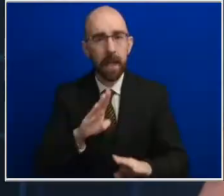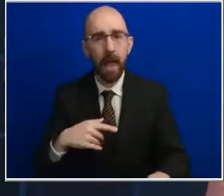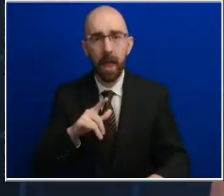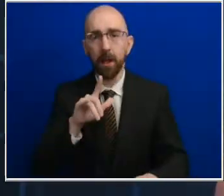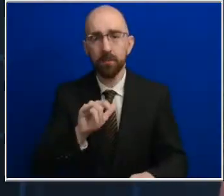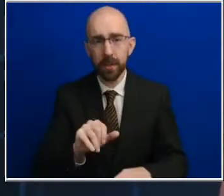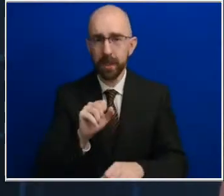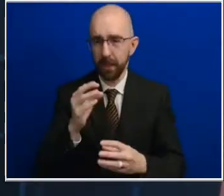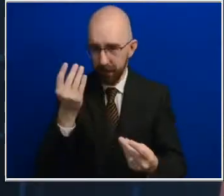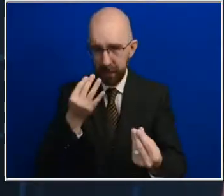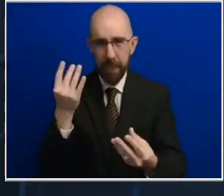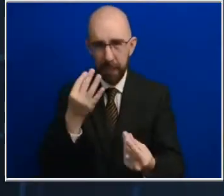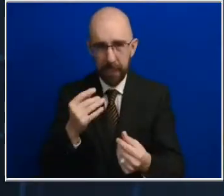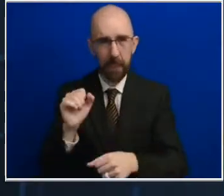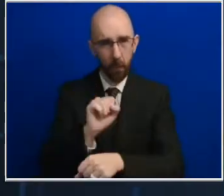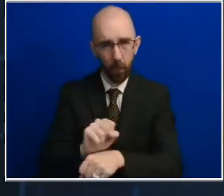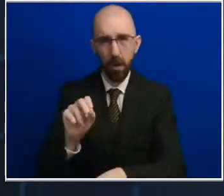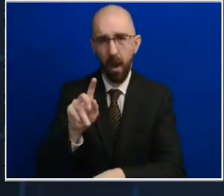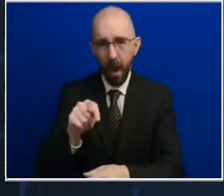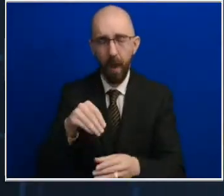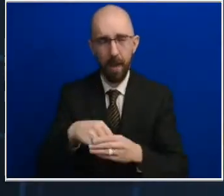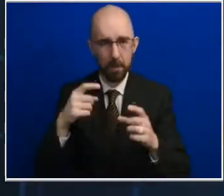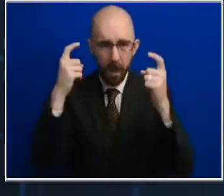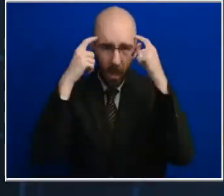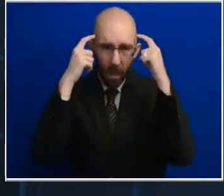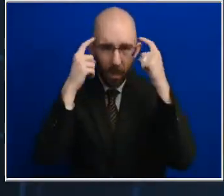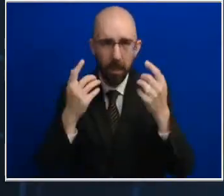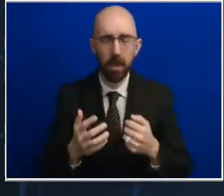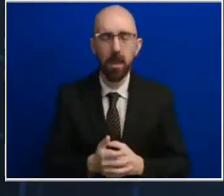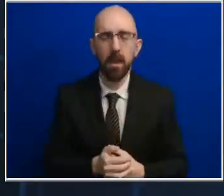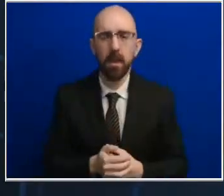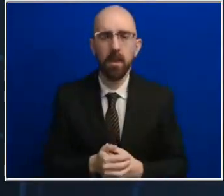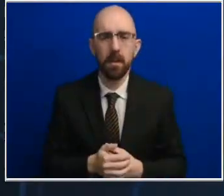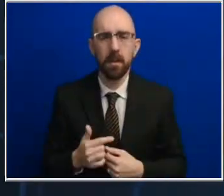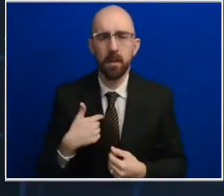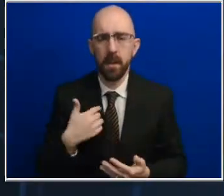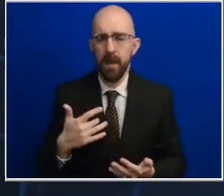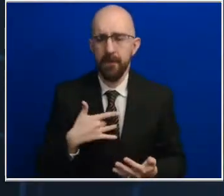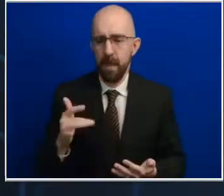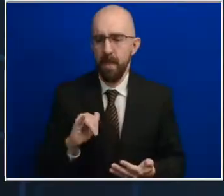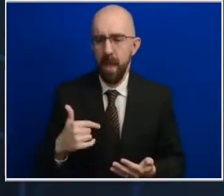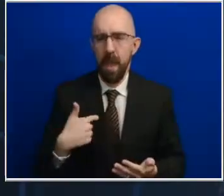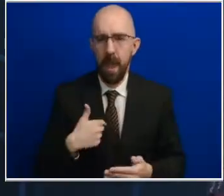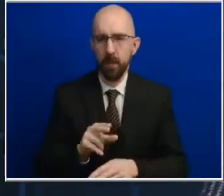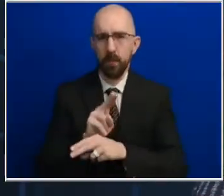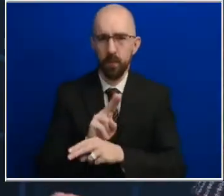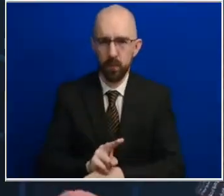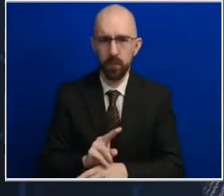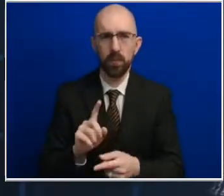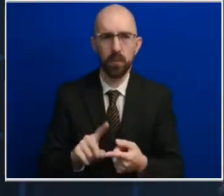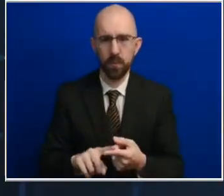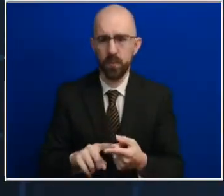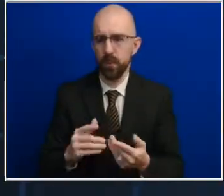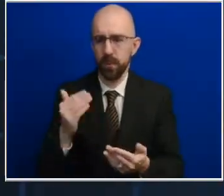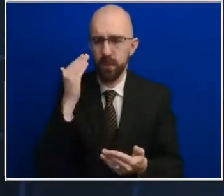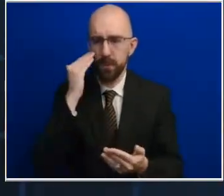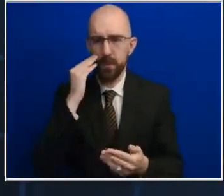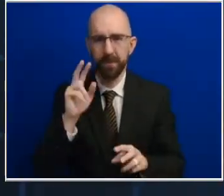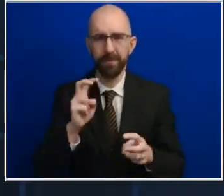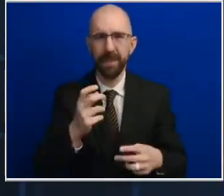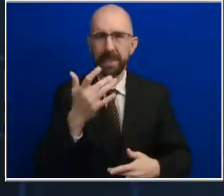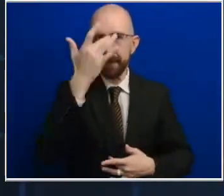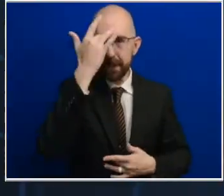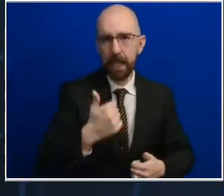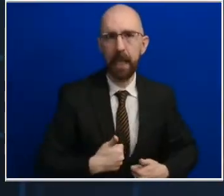out in my head. And because I felt like I got used to, the sick life as opposed to the